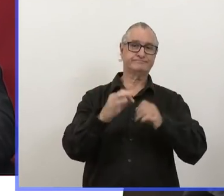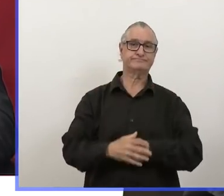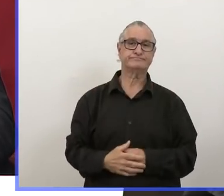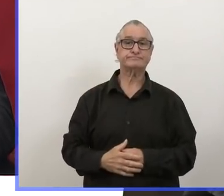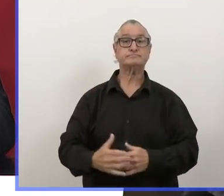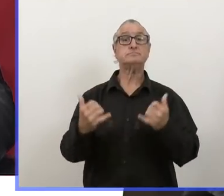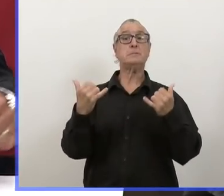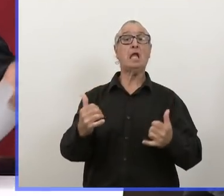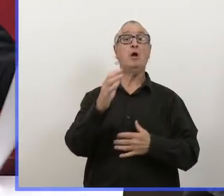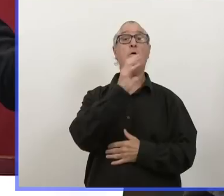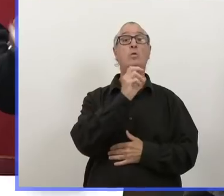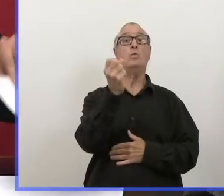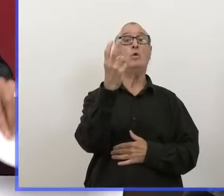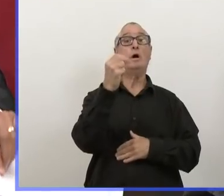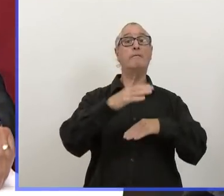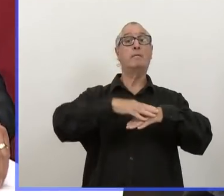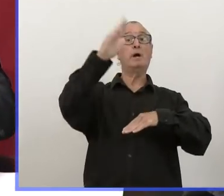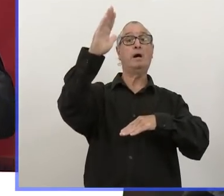second appointment.